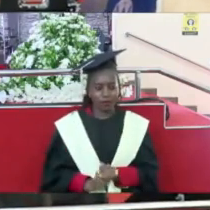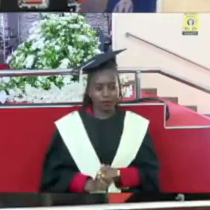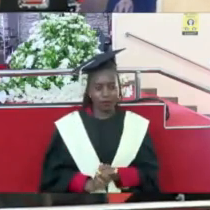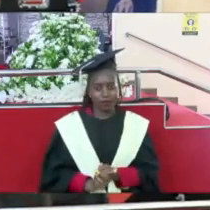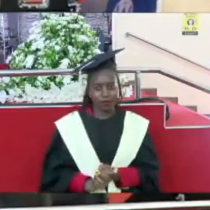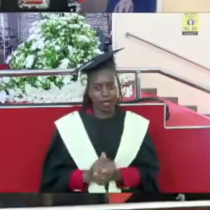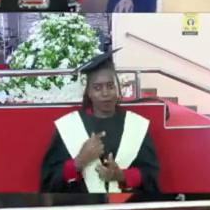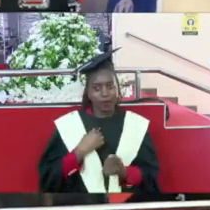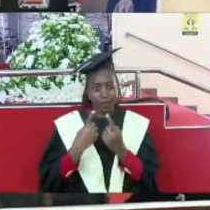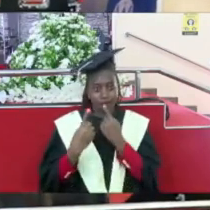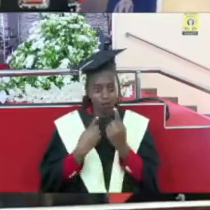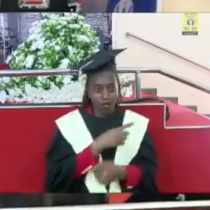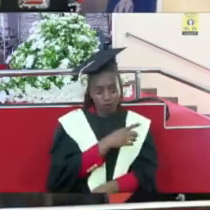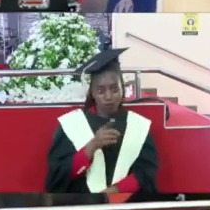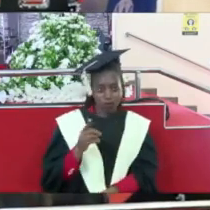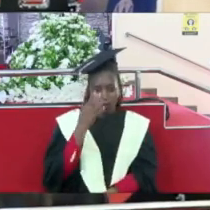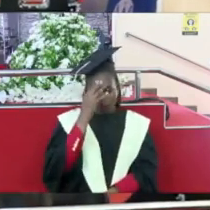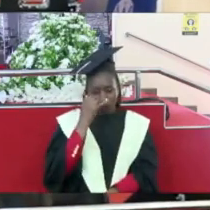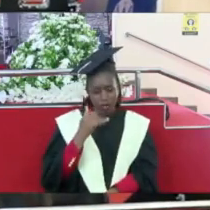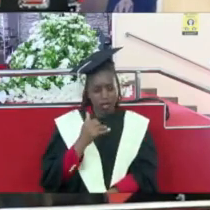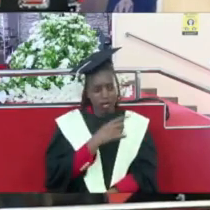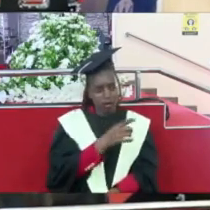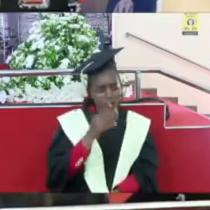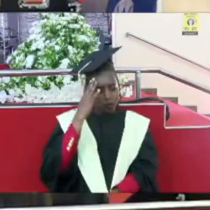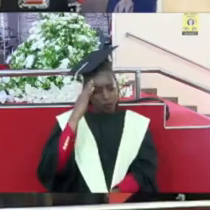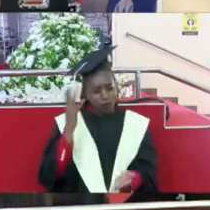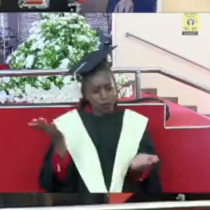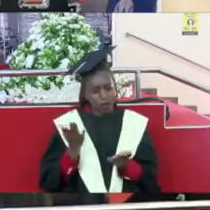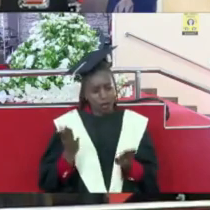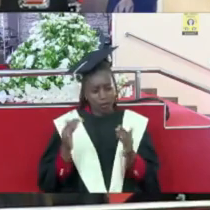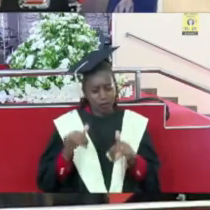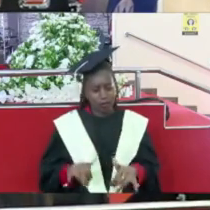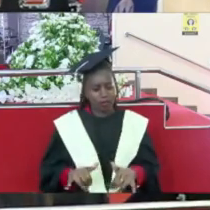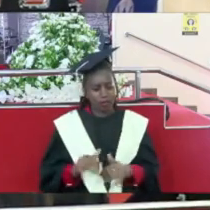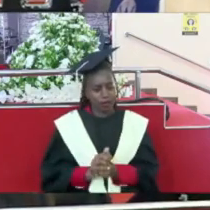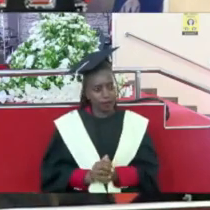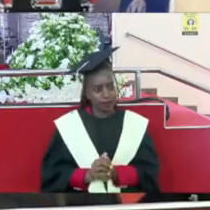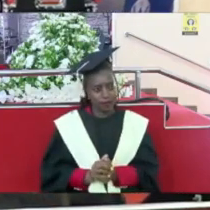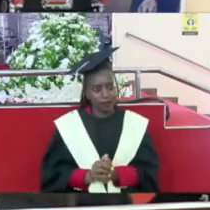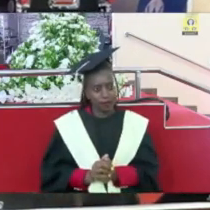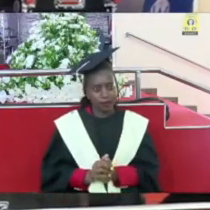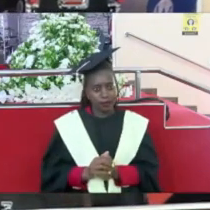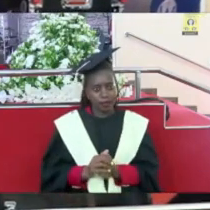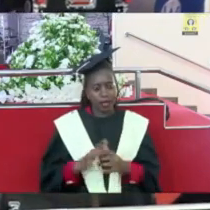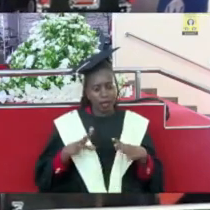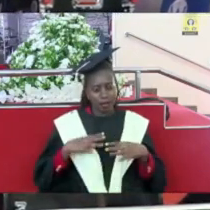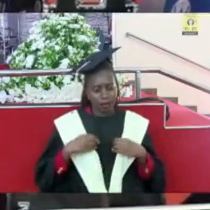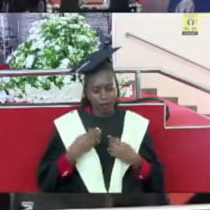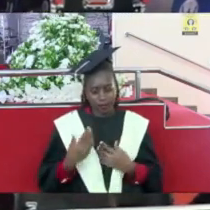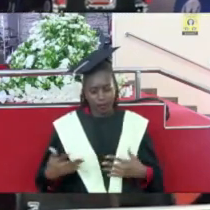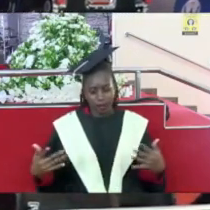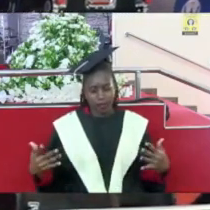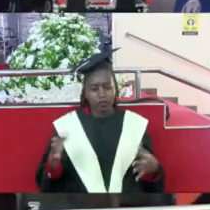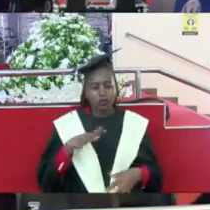know where you live. Because there are some things ulifunga ukawacha zife na ukaita watu